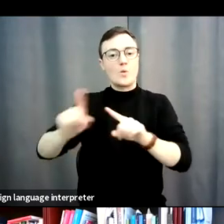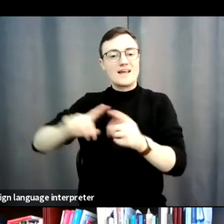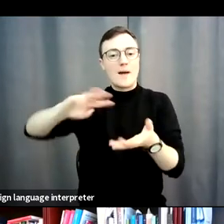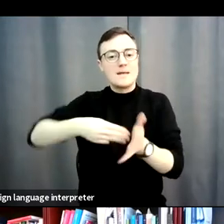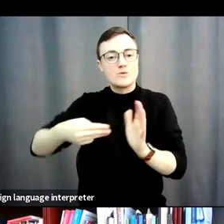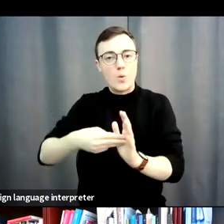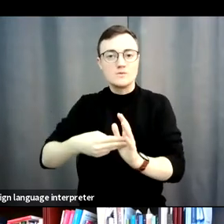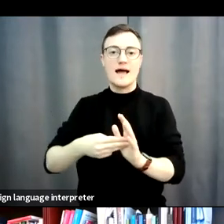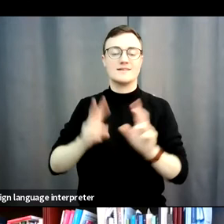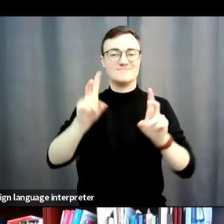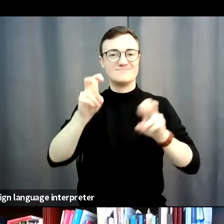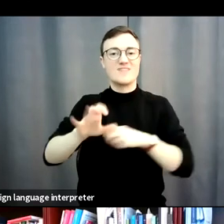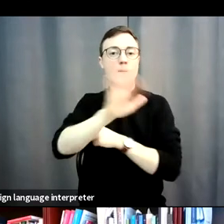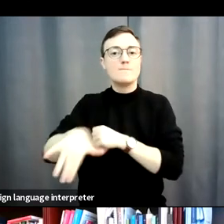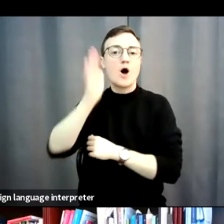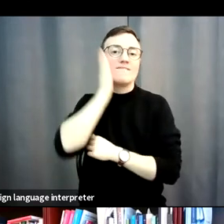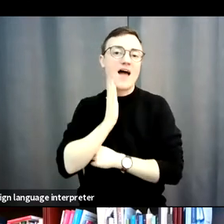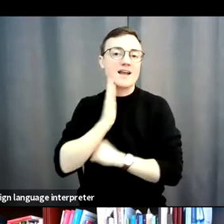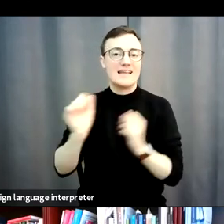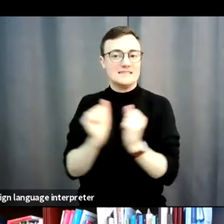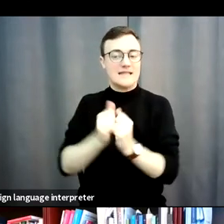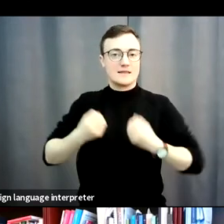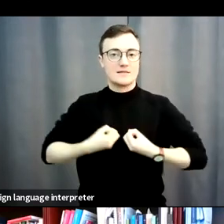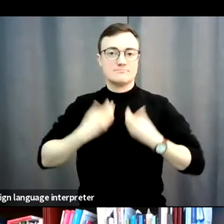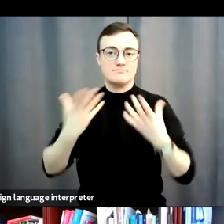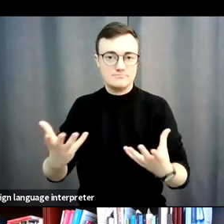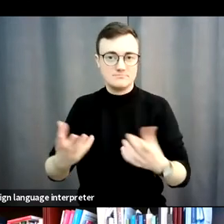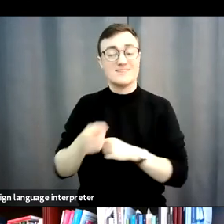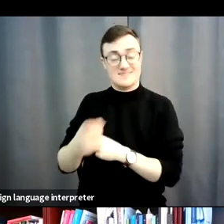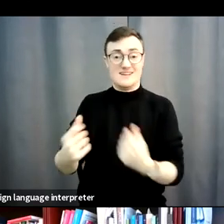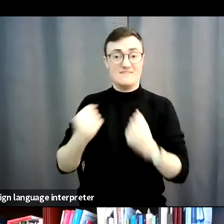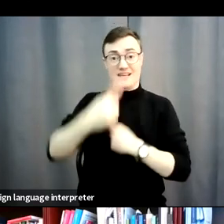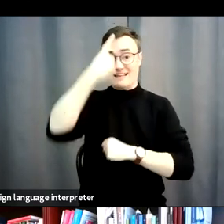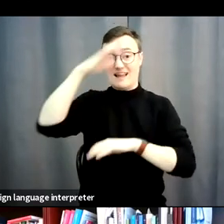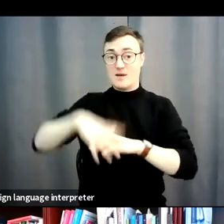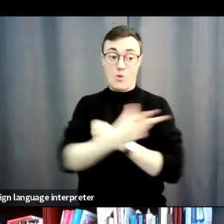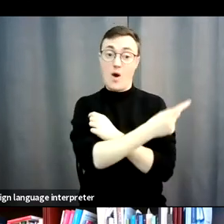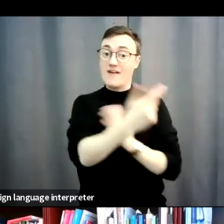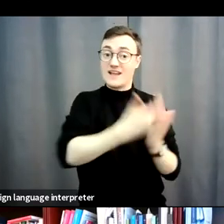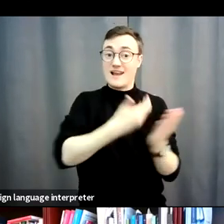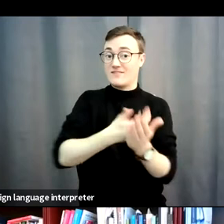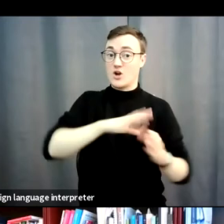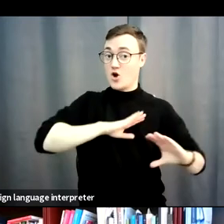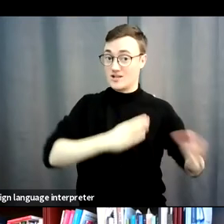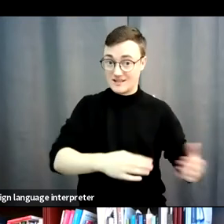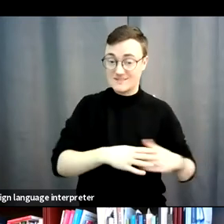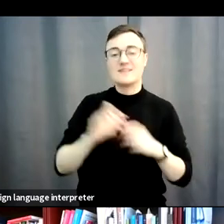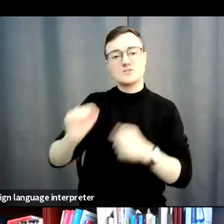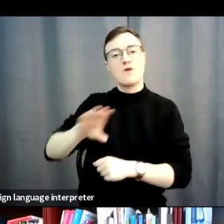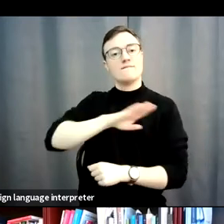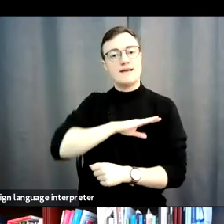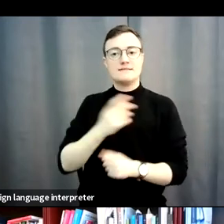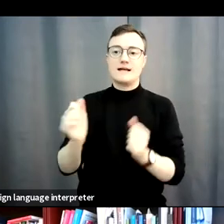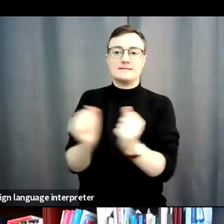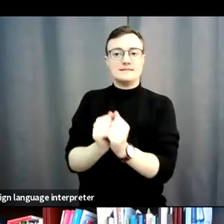important for children's rights in all aspects, actually, to have complaints mechanisms if their rights